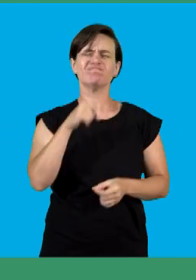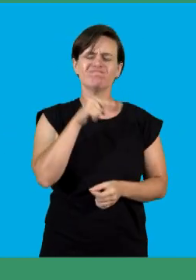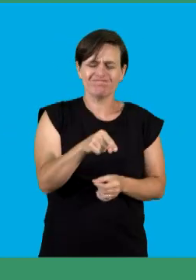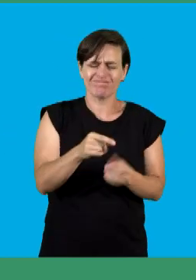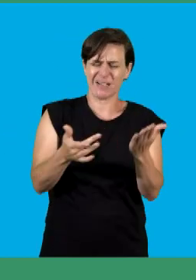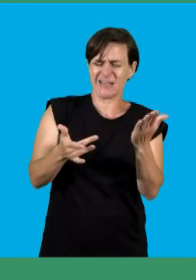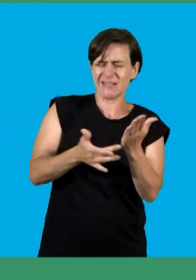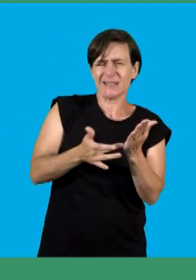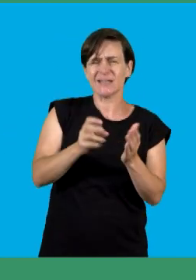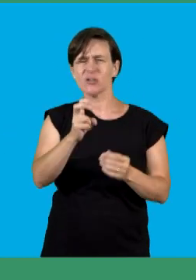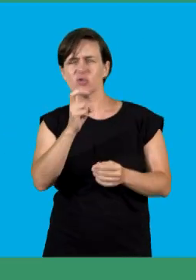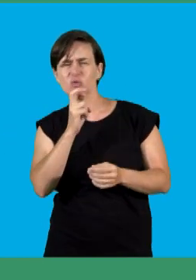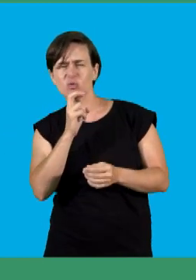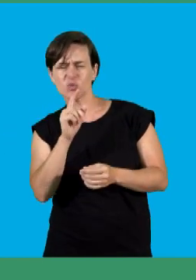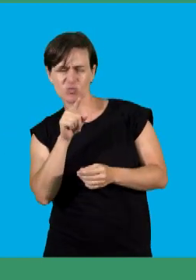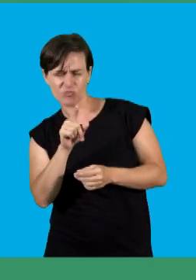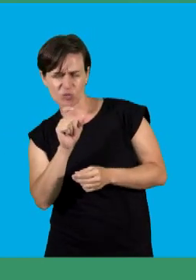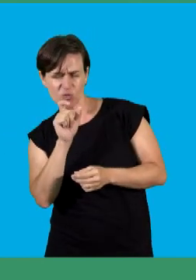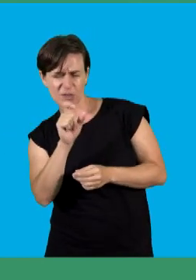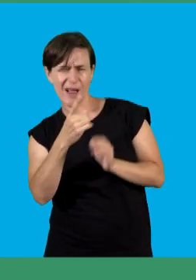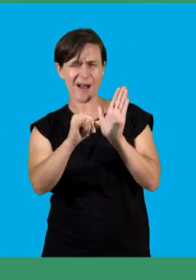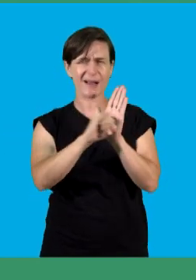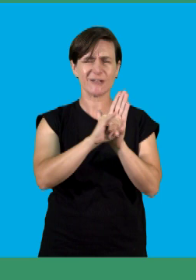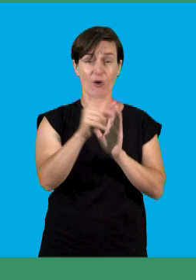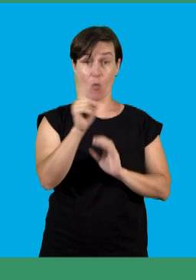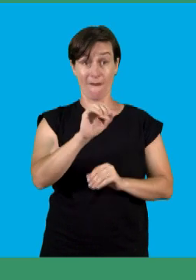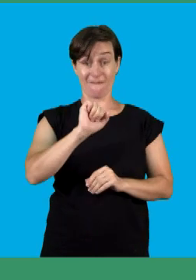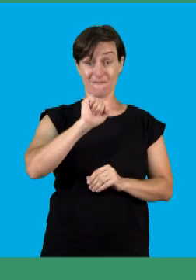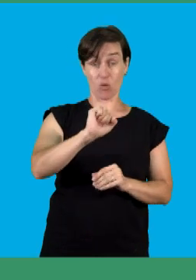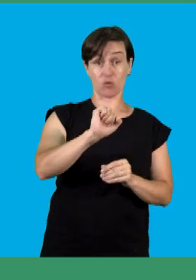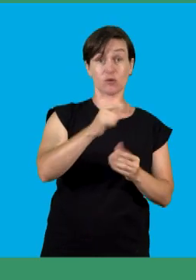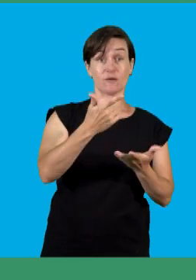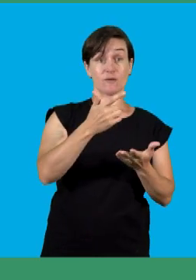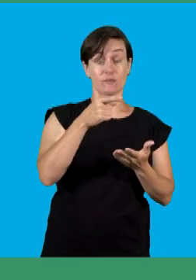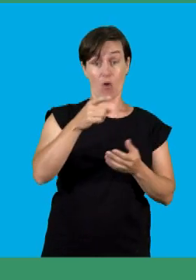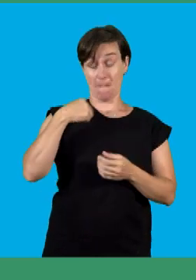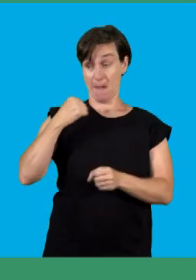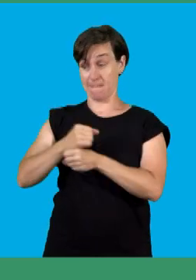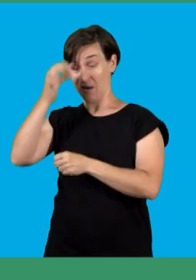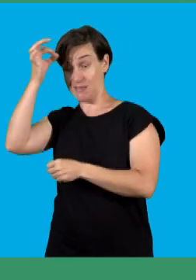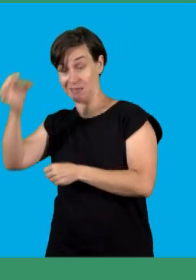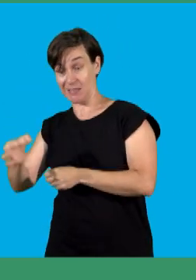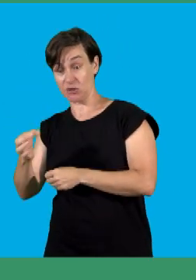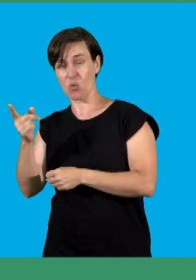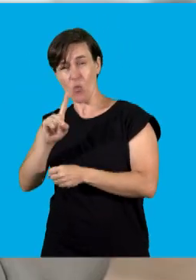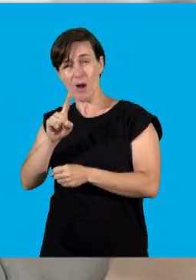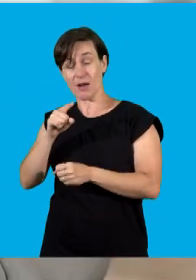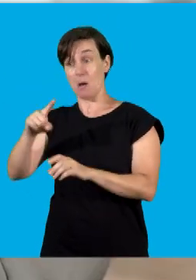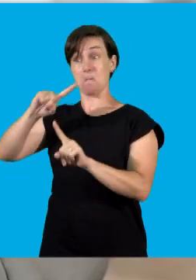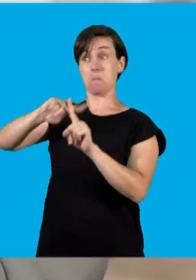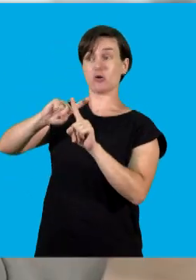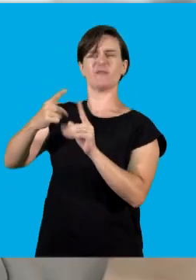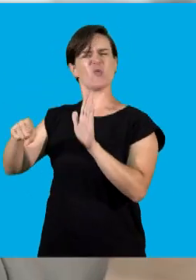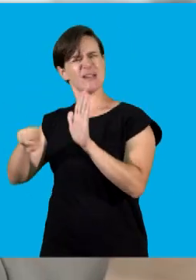that is used to determine the forces that are for and the forces that are against a decision. So we'll be